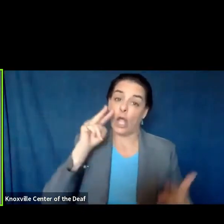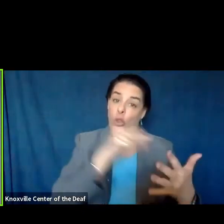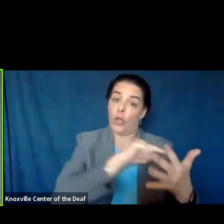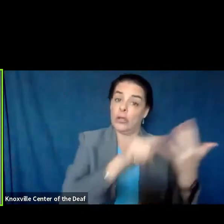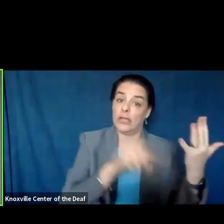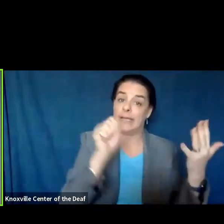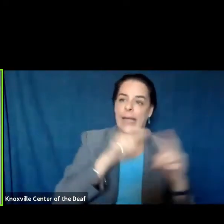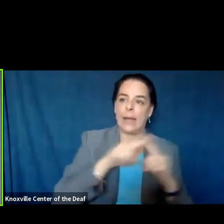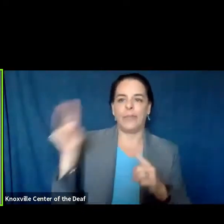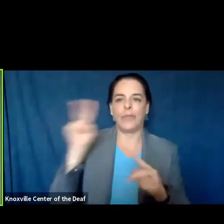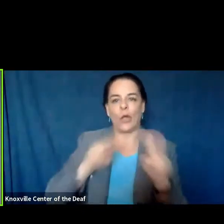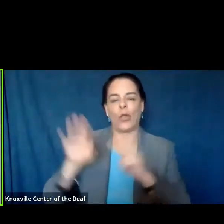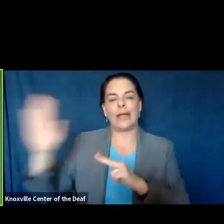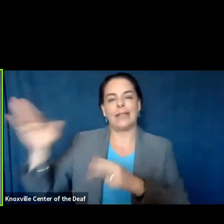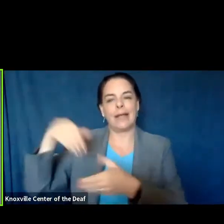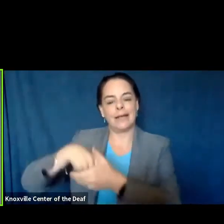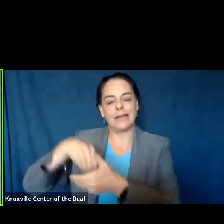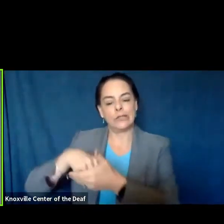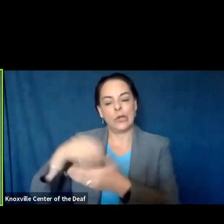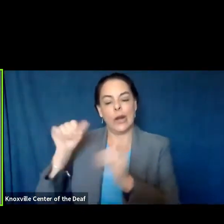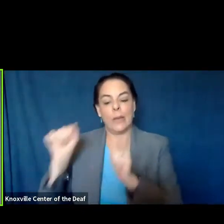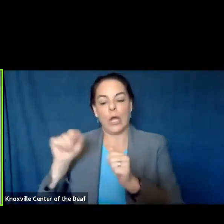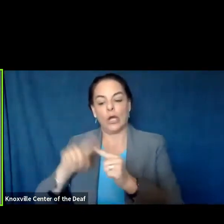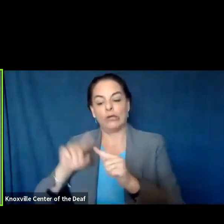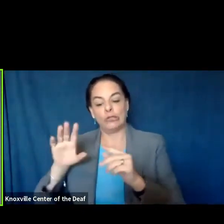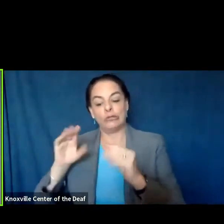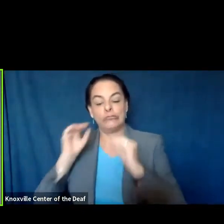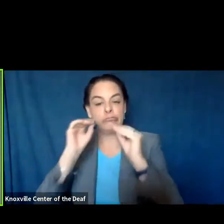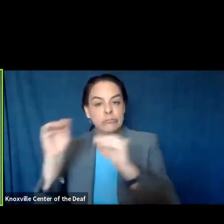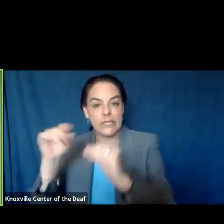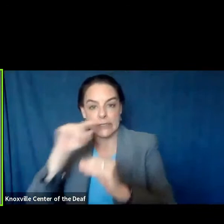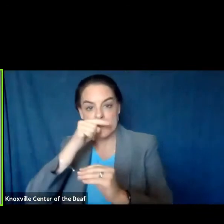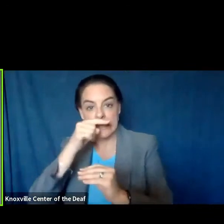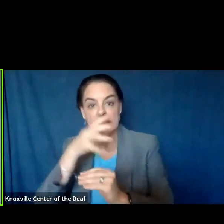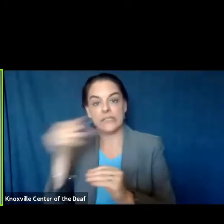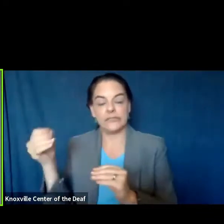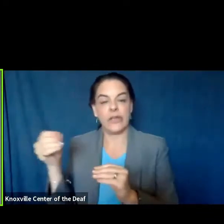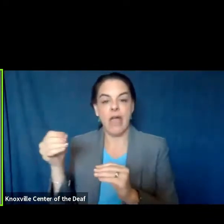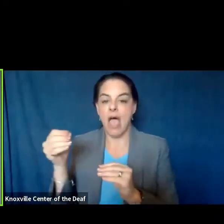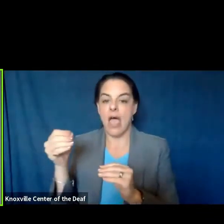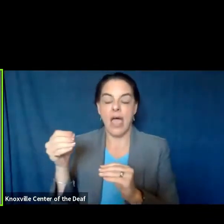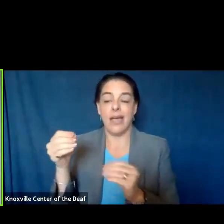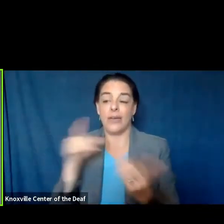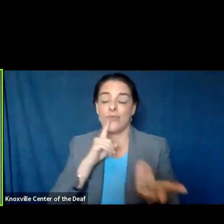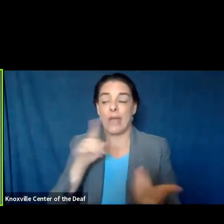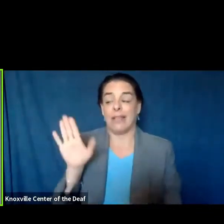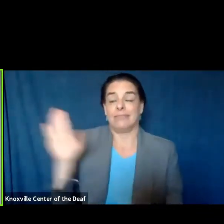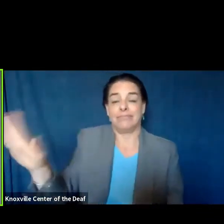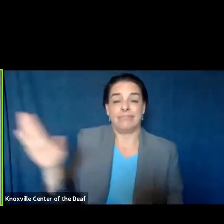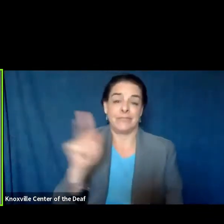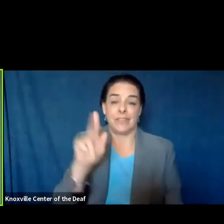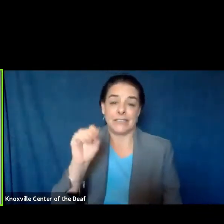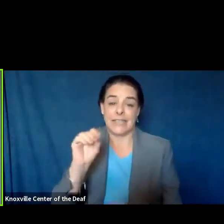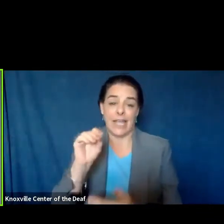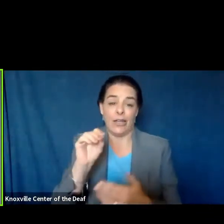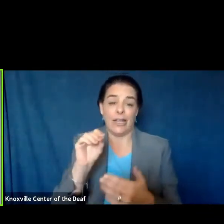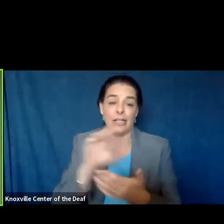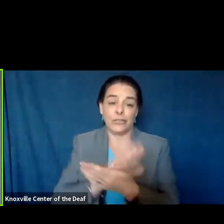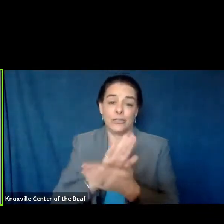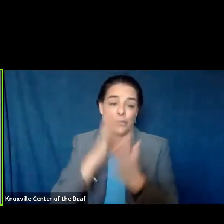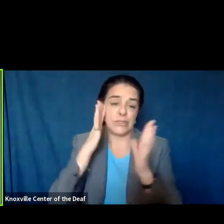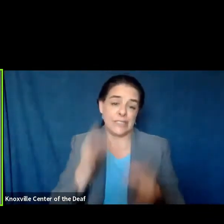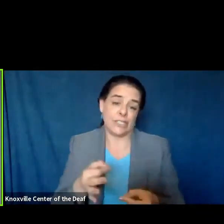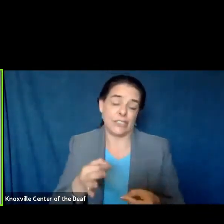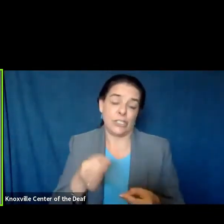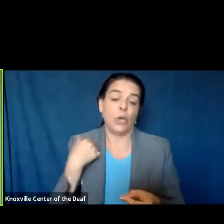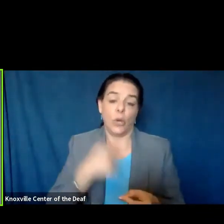on their ability to continue to provide instruction. And it's ultimately the school's decision. And we talk to